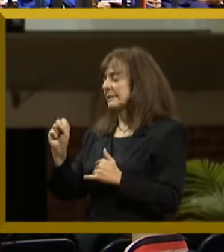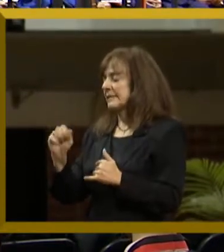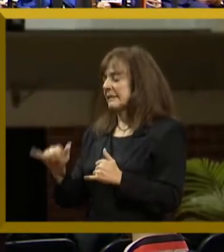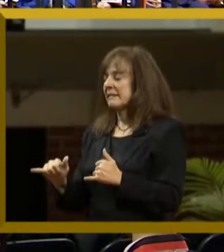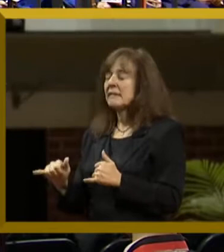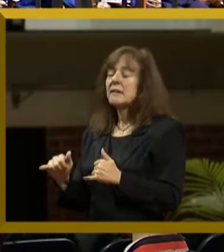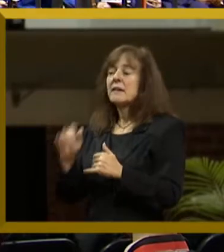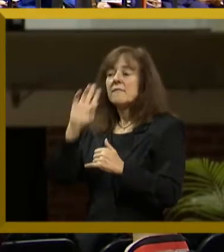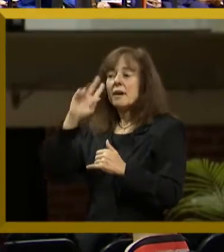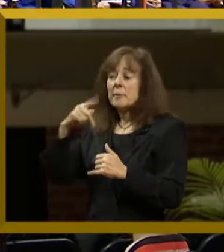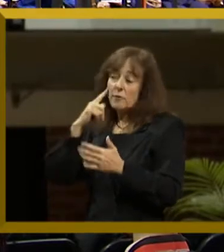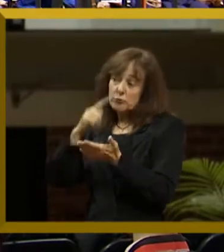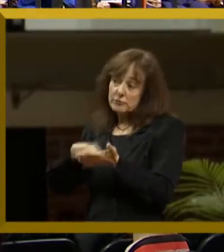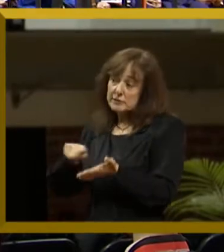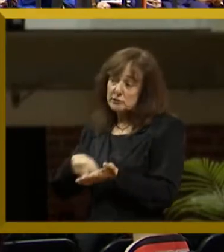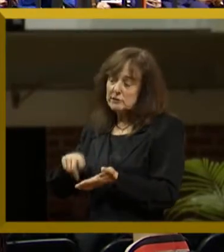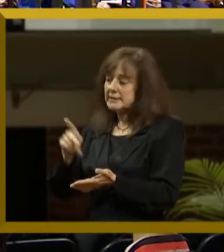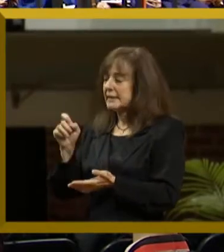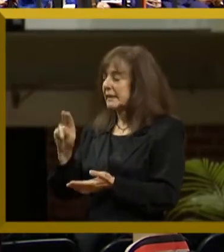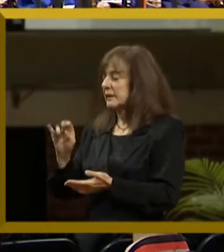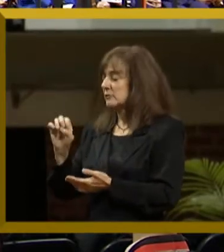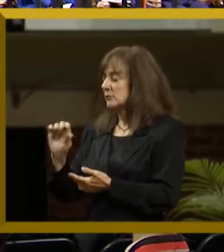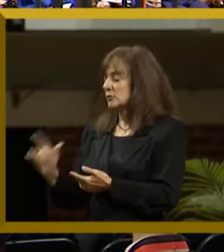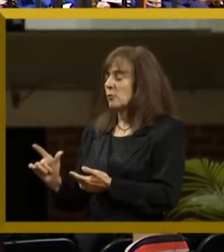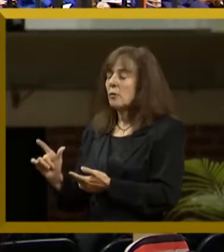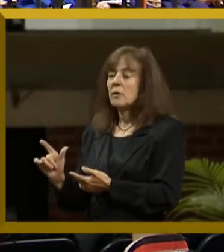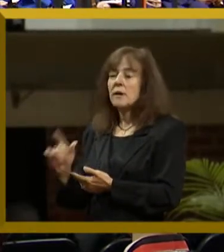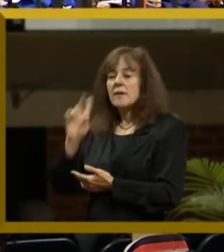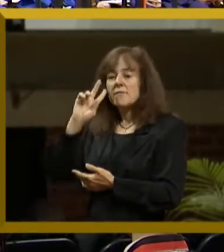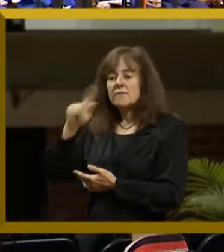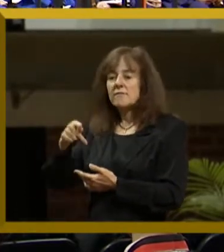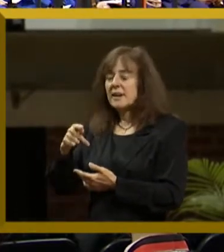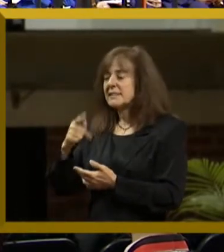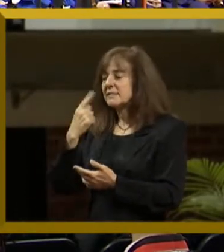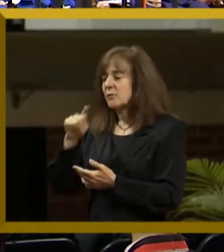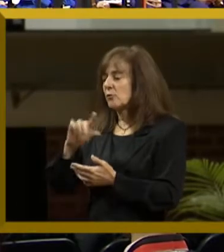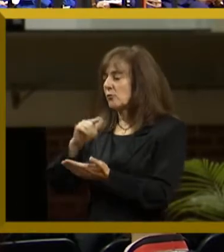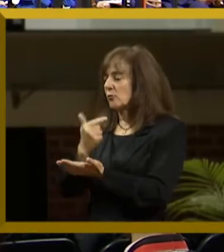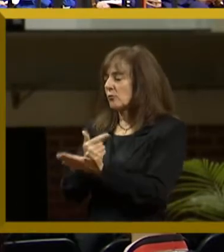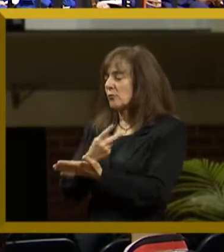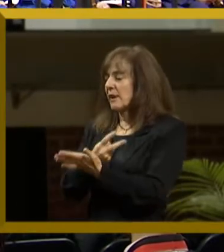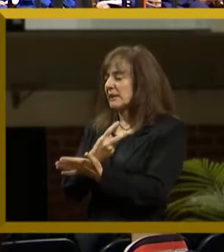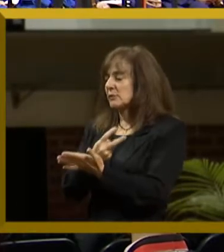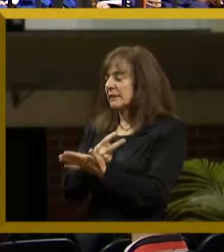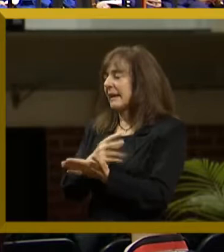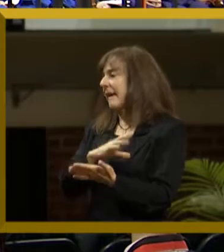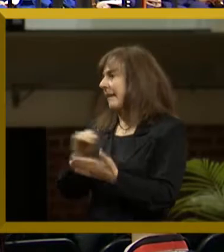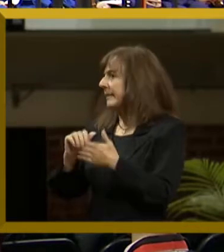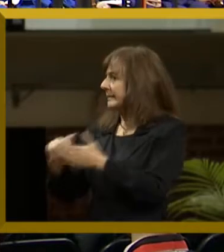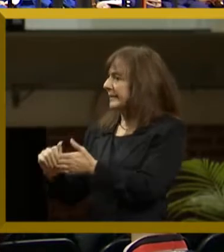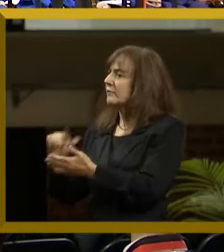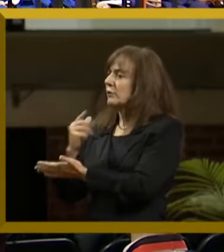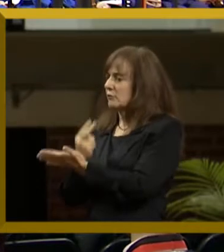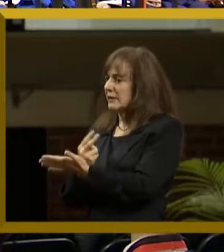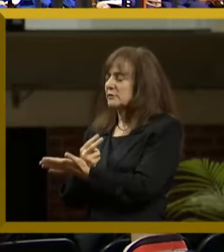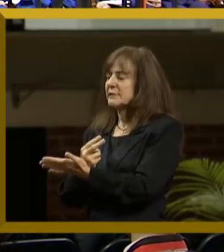Vice President of Research, Ken Sewell, the Vice Provost for Graduate Studies and the Dean of the Graduate